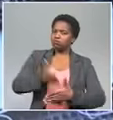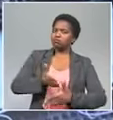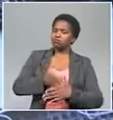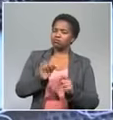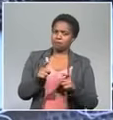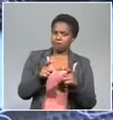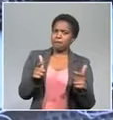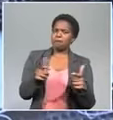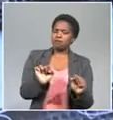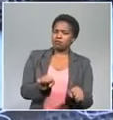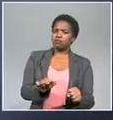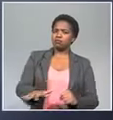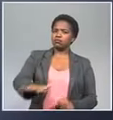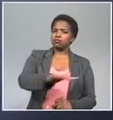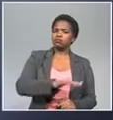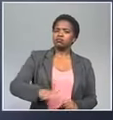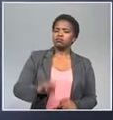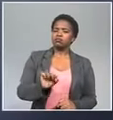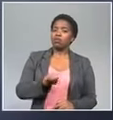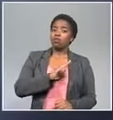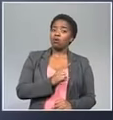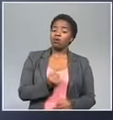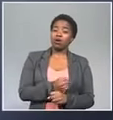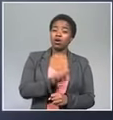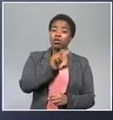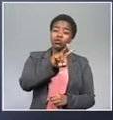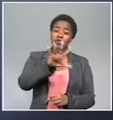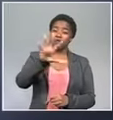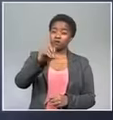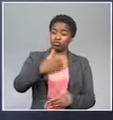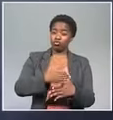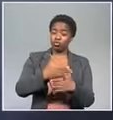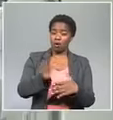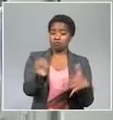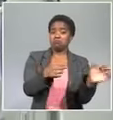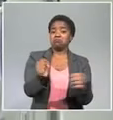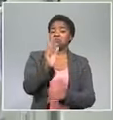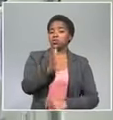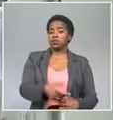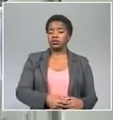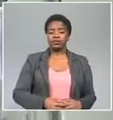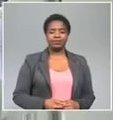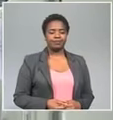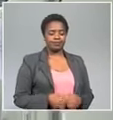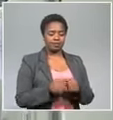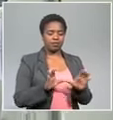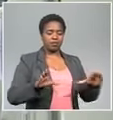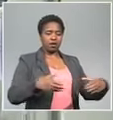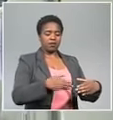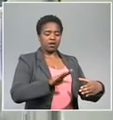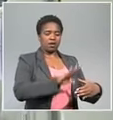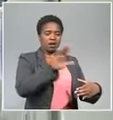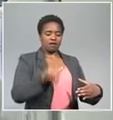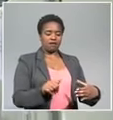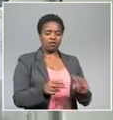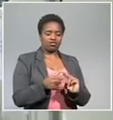massive investment in Atlantis, and it will create more than 250 job opportunities. The company's Africa unit says